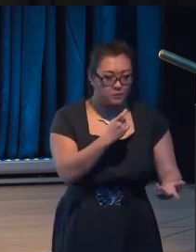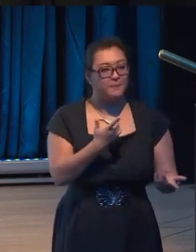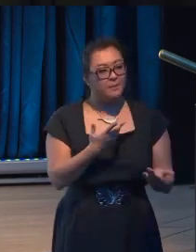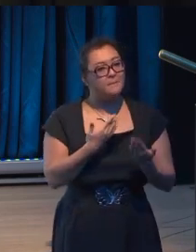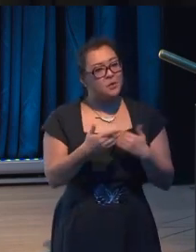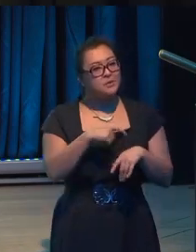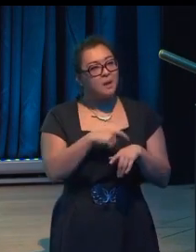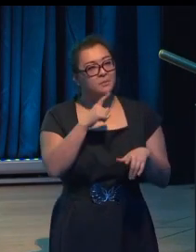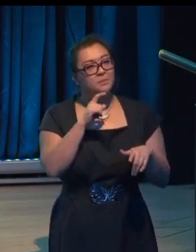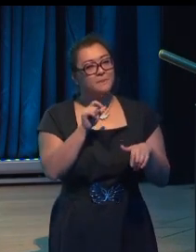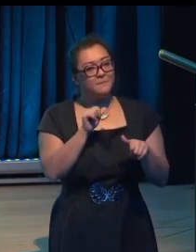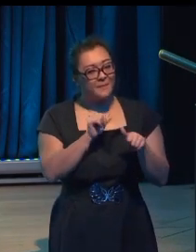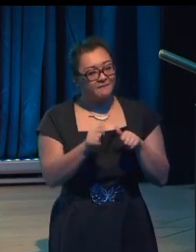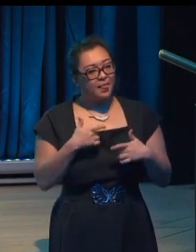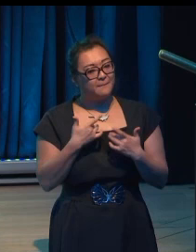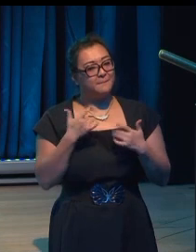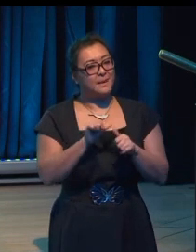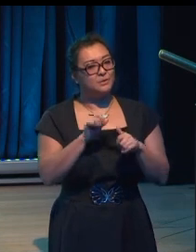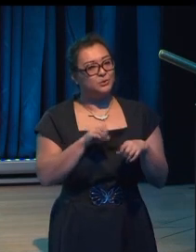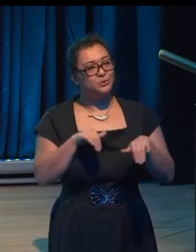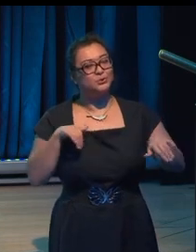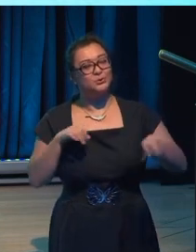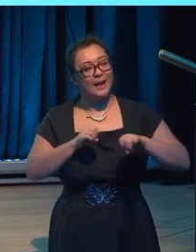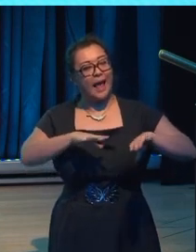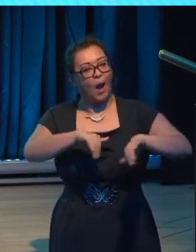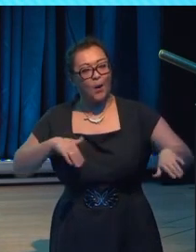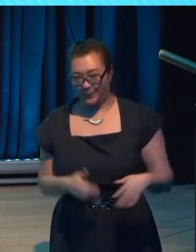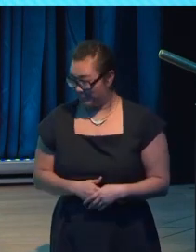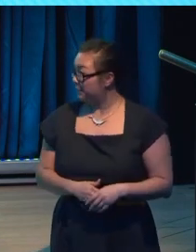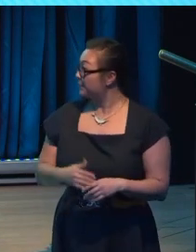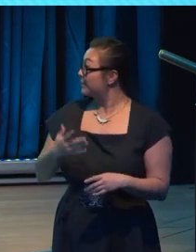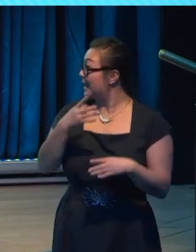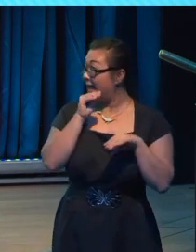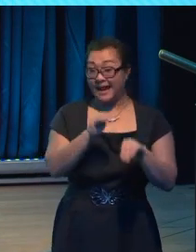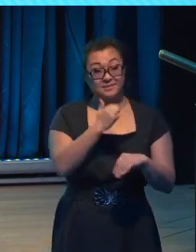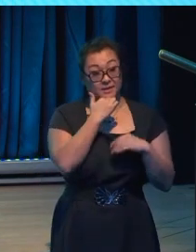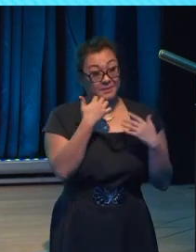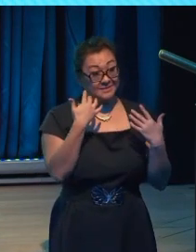And then lesson number 10 is about finding a mentor and building up your support network.